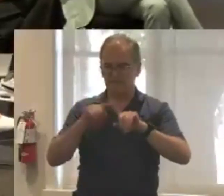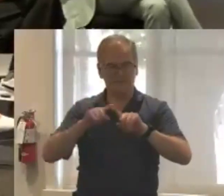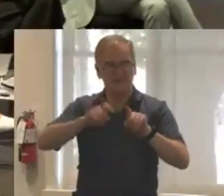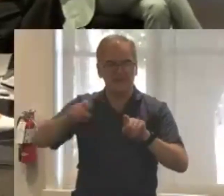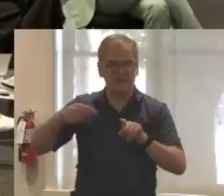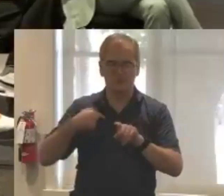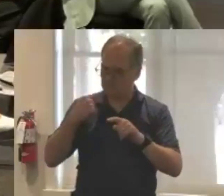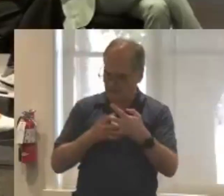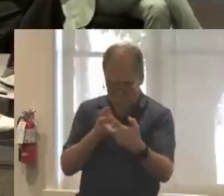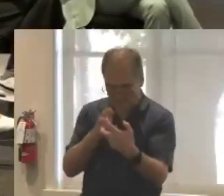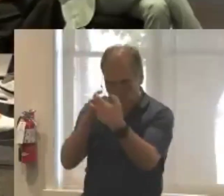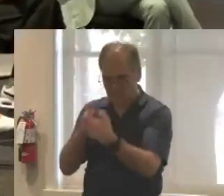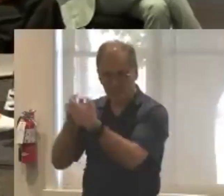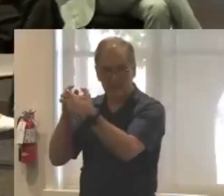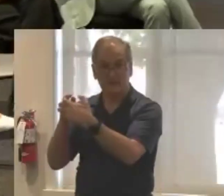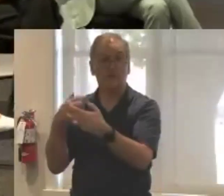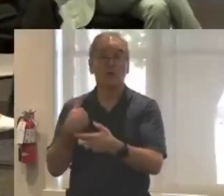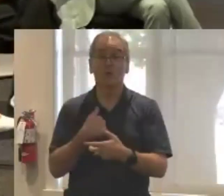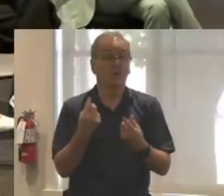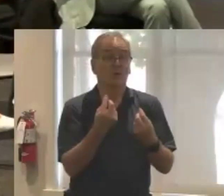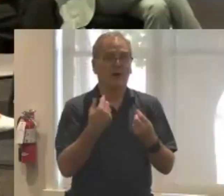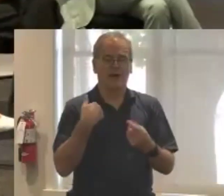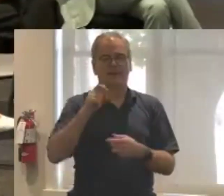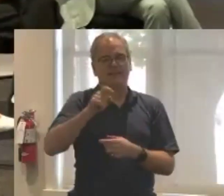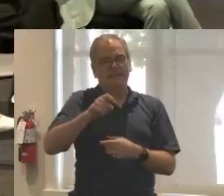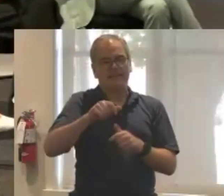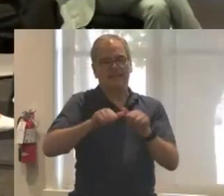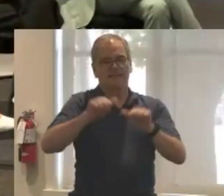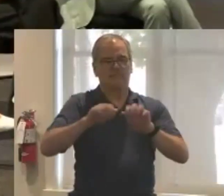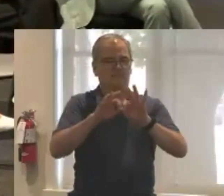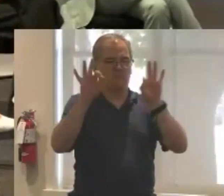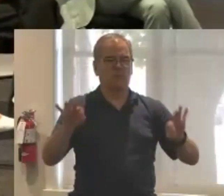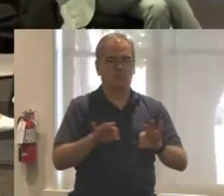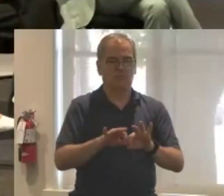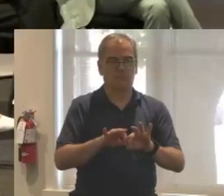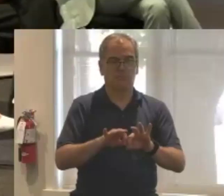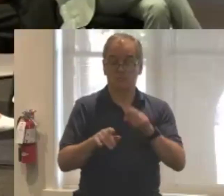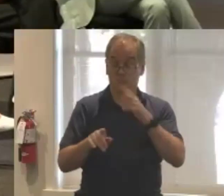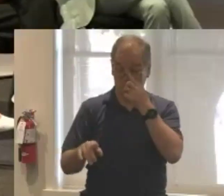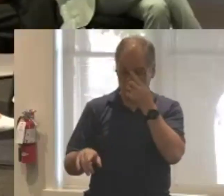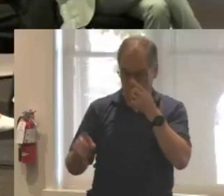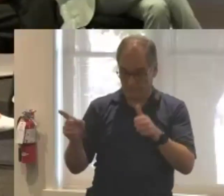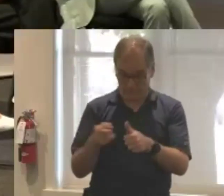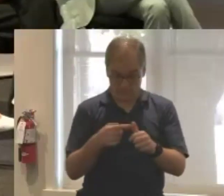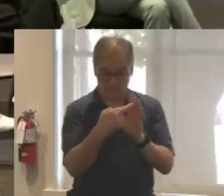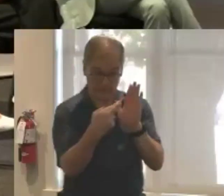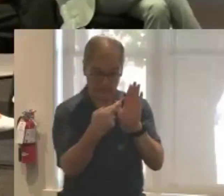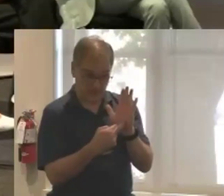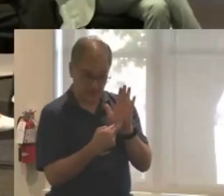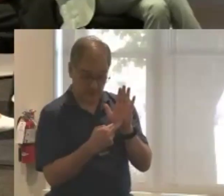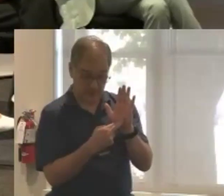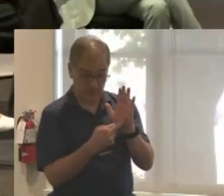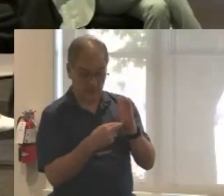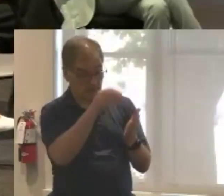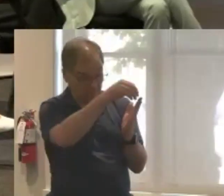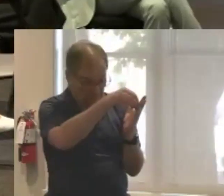assessment form has been really helpful for us. So it begins at the moment the youth start their registration, their intake with us. We've added the